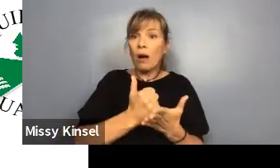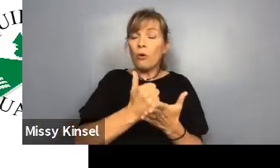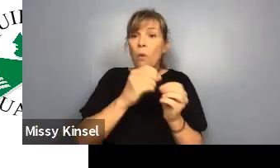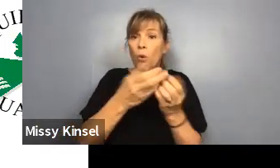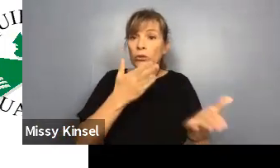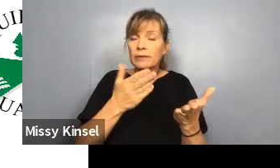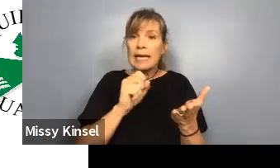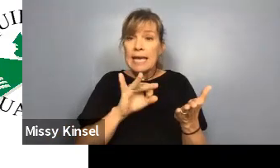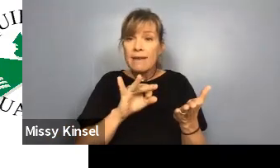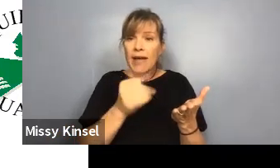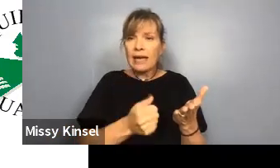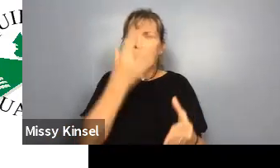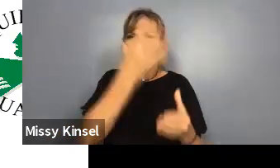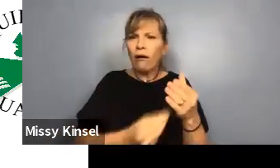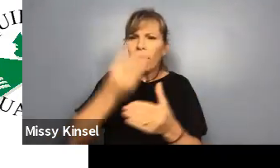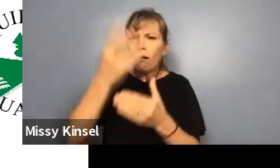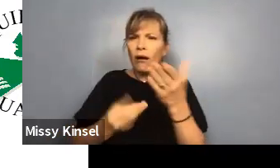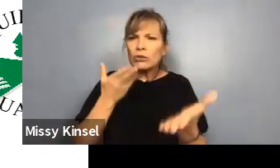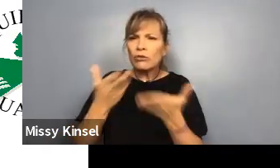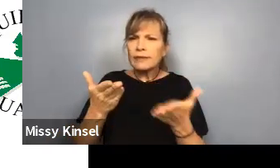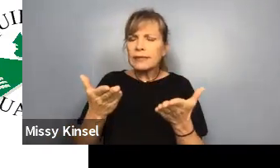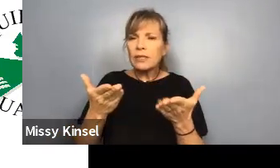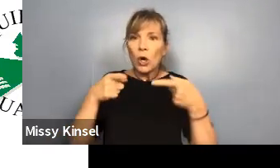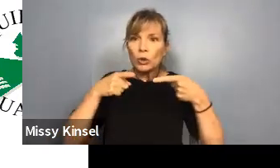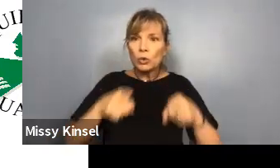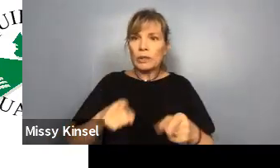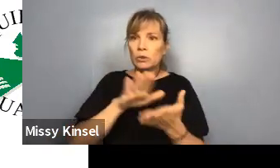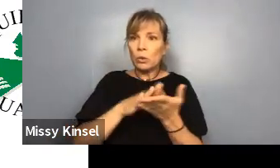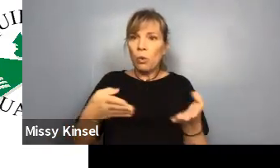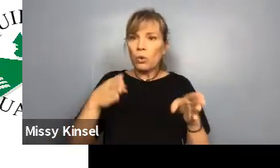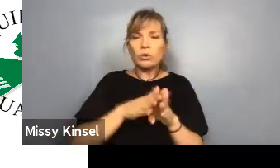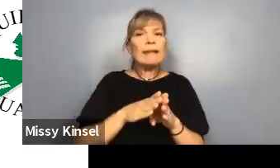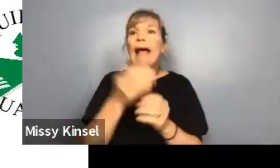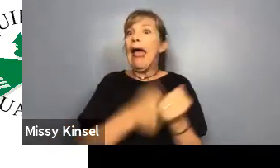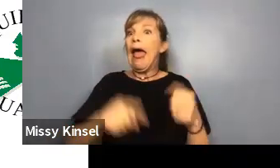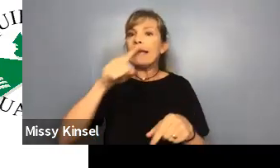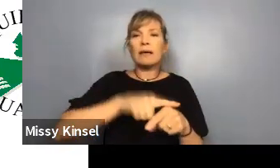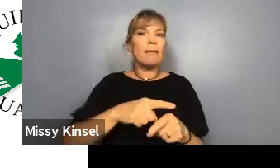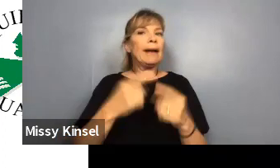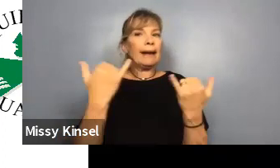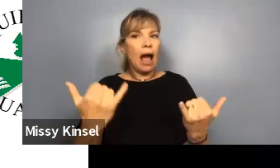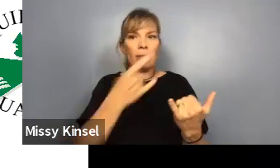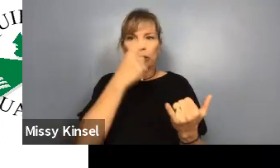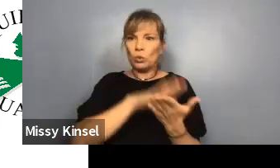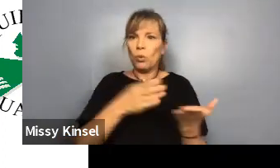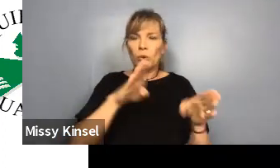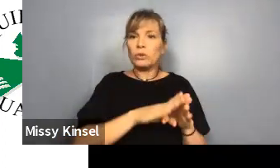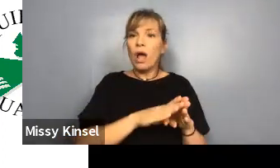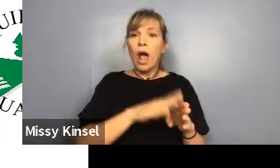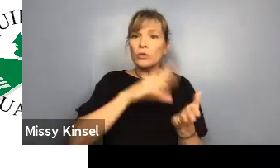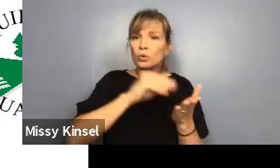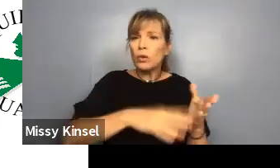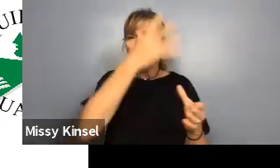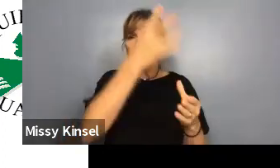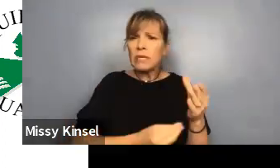there are any missed services during the school closures, anytime, but especially now during the school closures, or if your